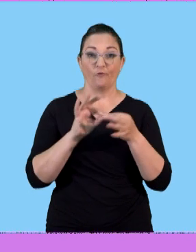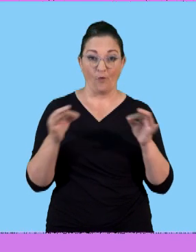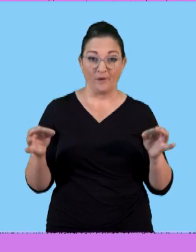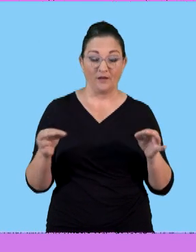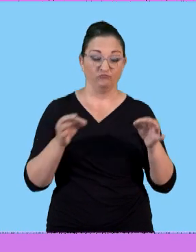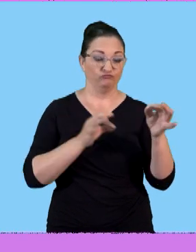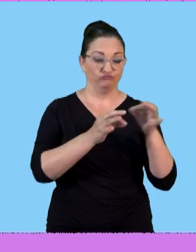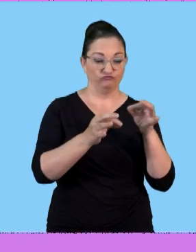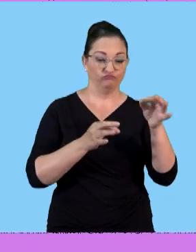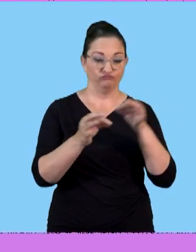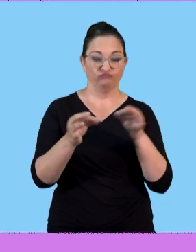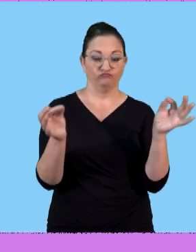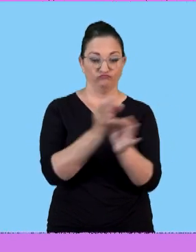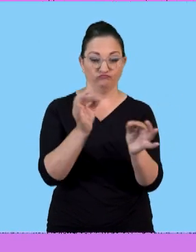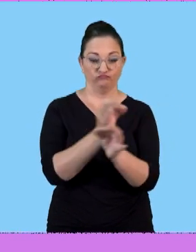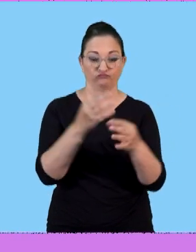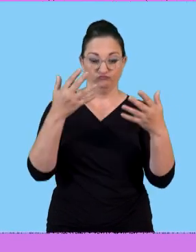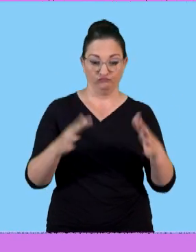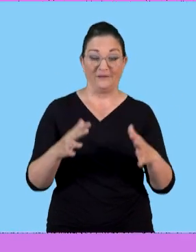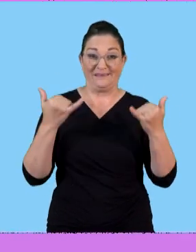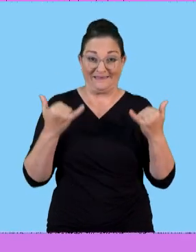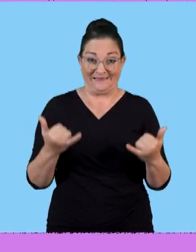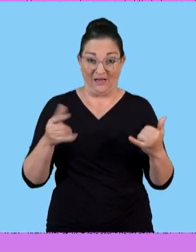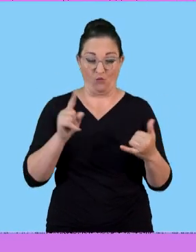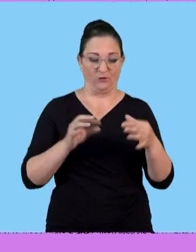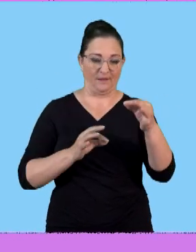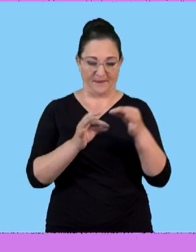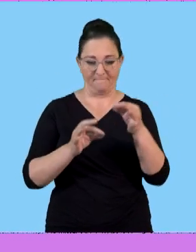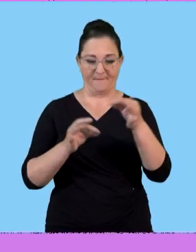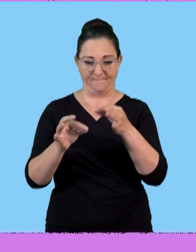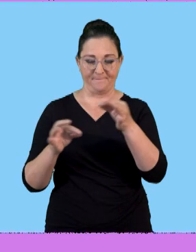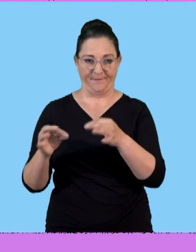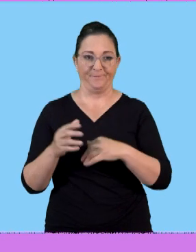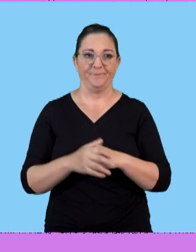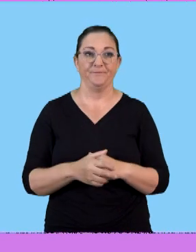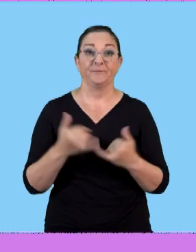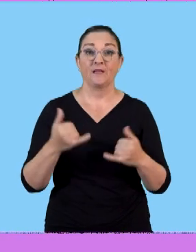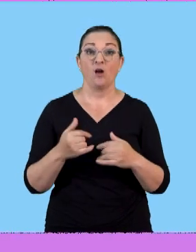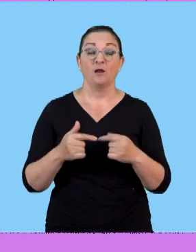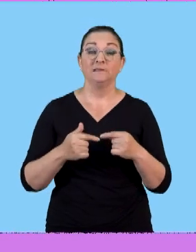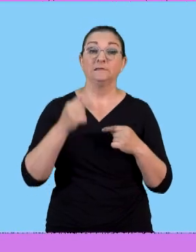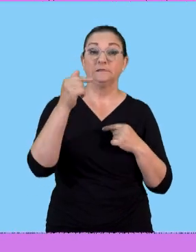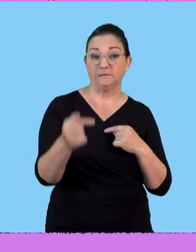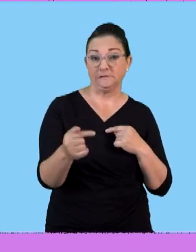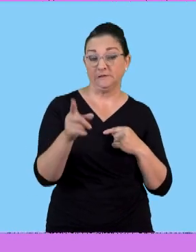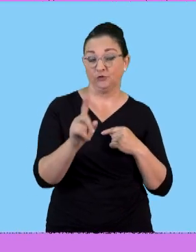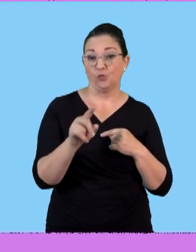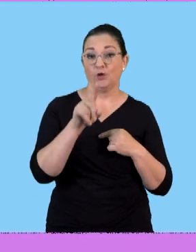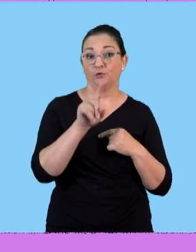my formula. I manipulated the formula. I've changed it. Now I'm going to substitute. What is the distance?